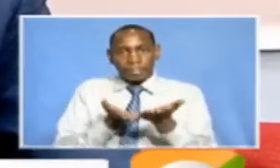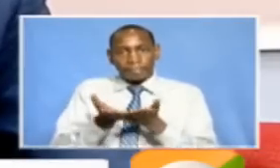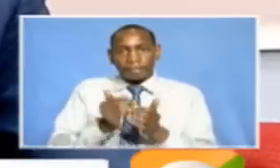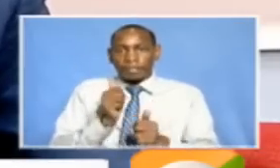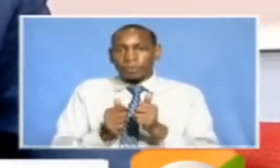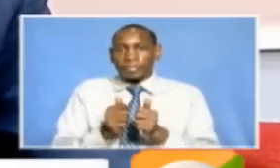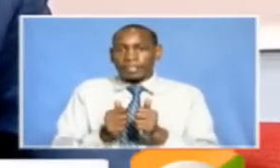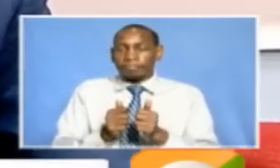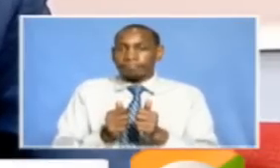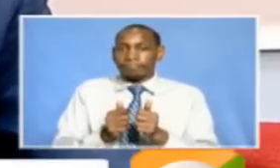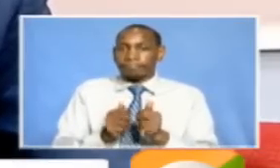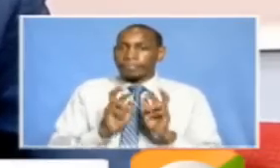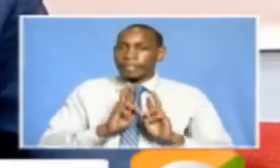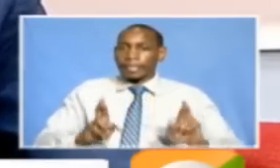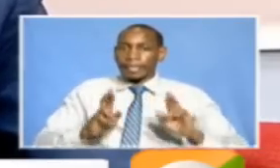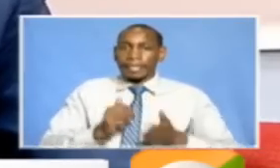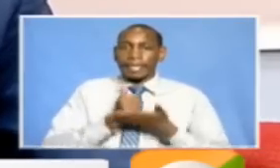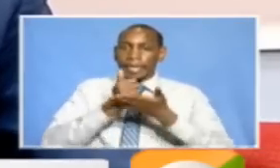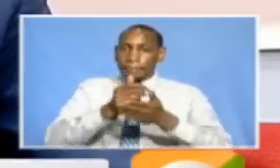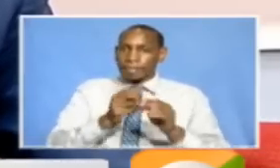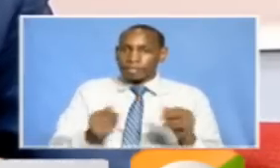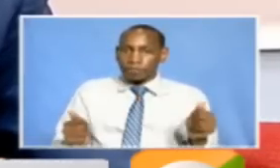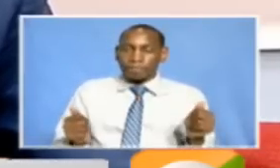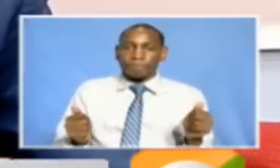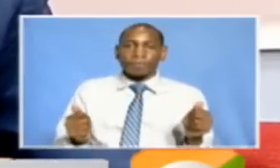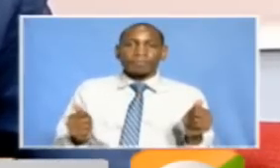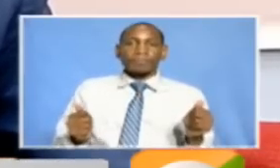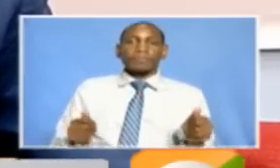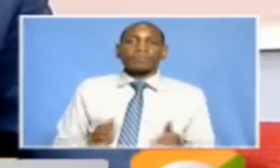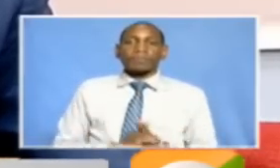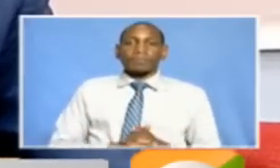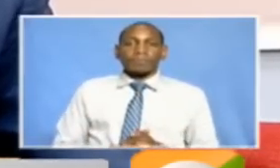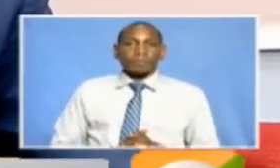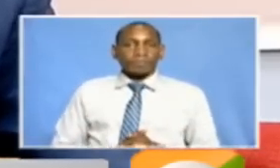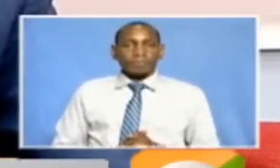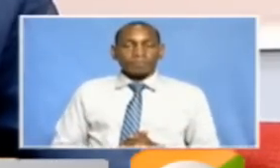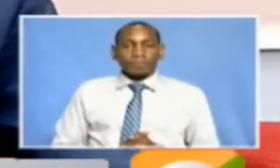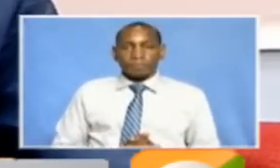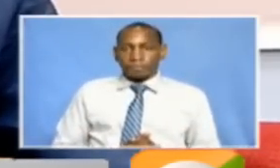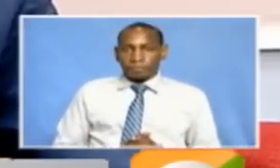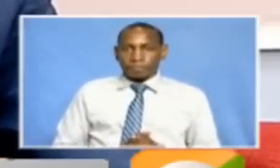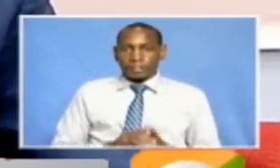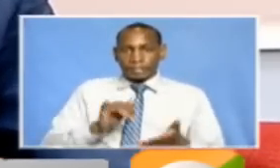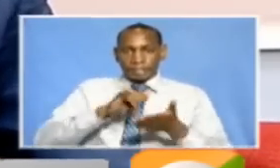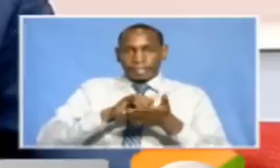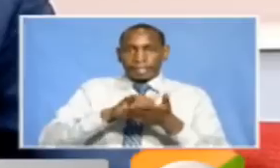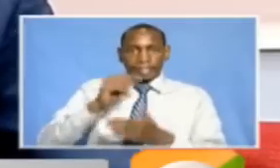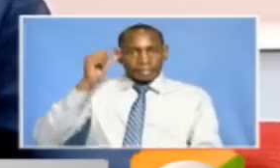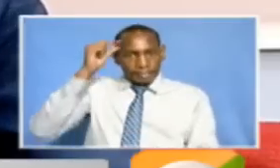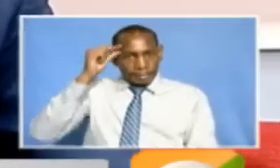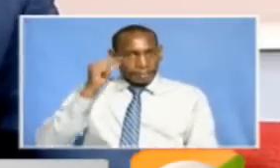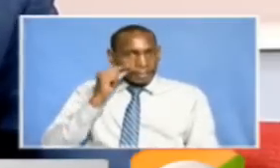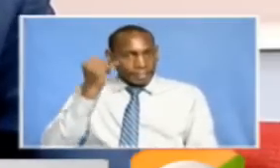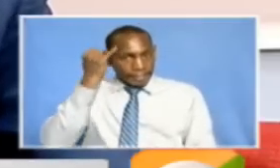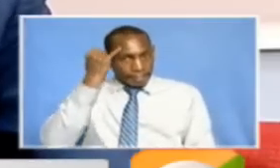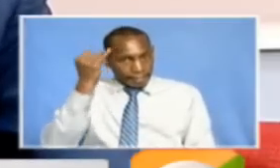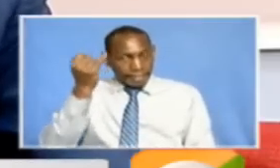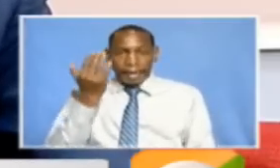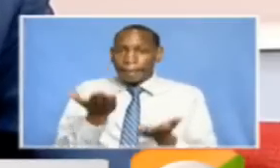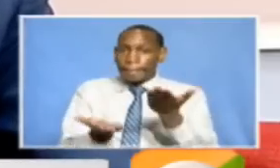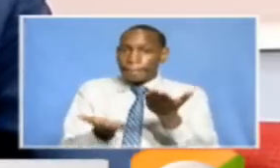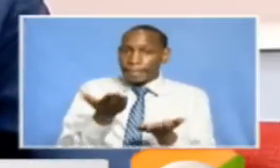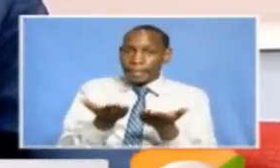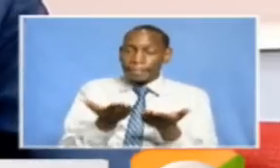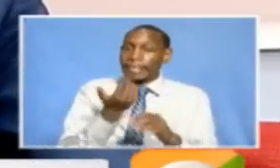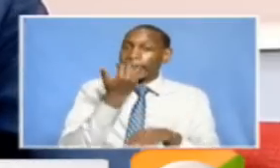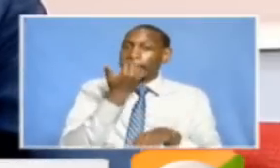available to help address that. And because of, you know, that gender box, probably it's a